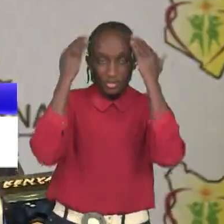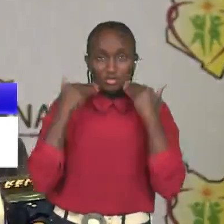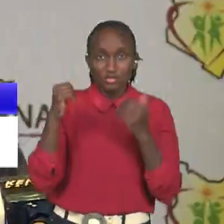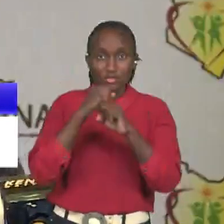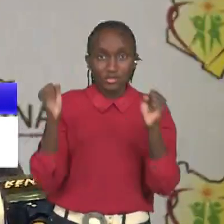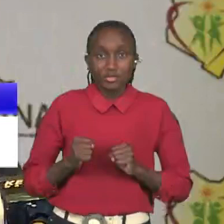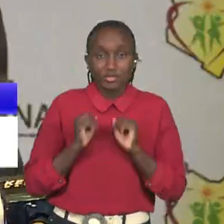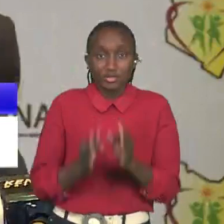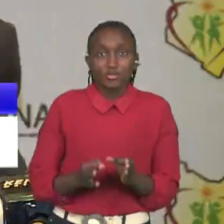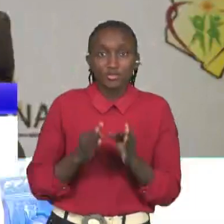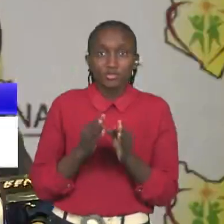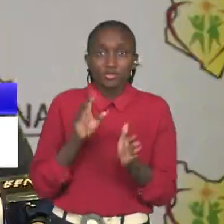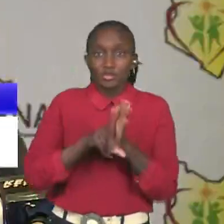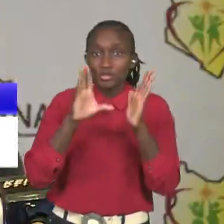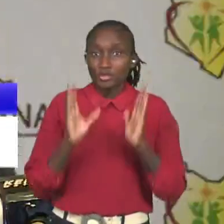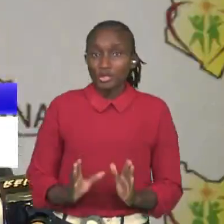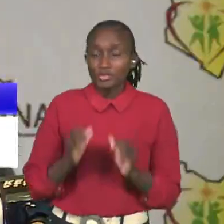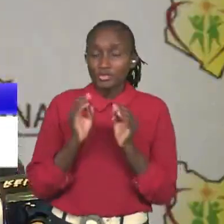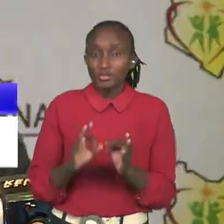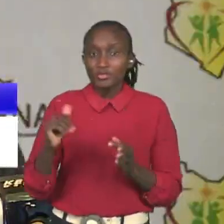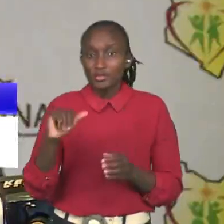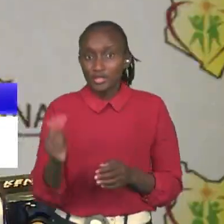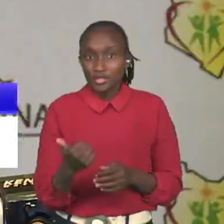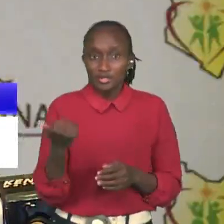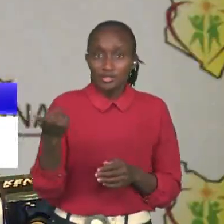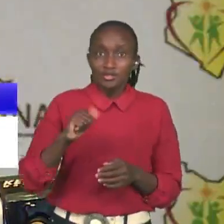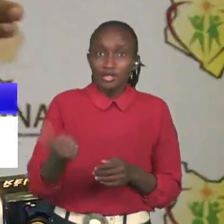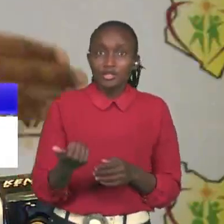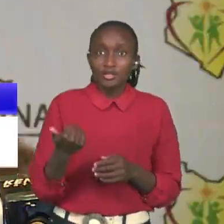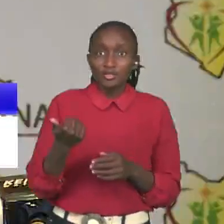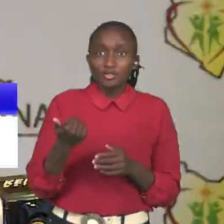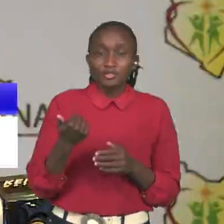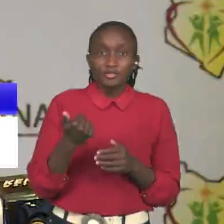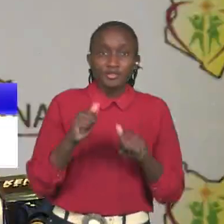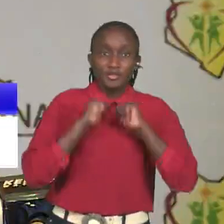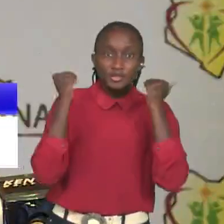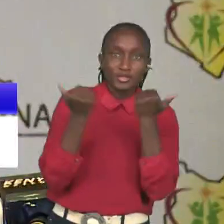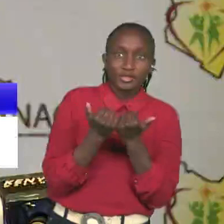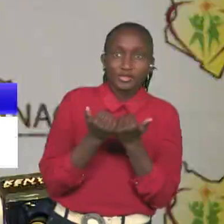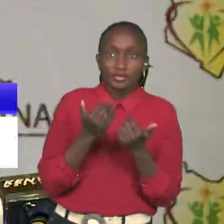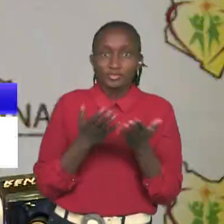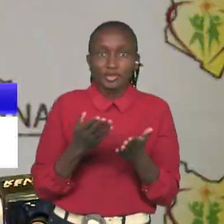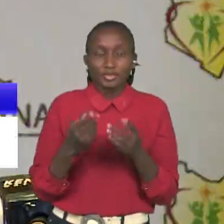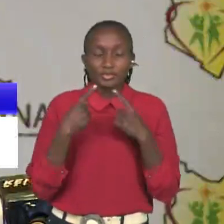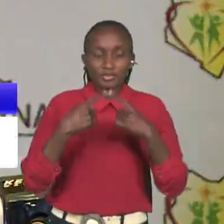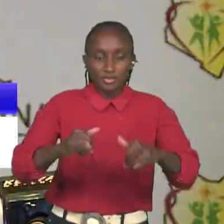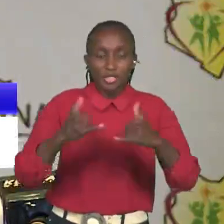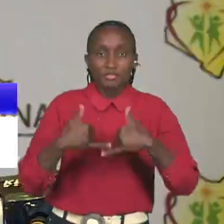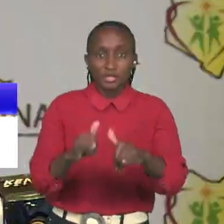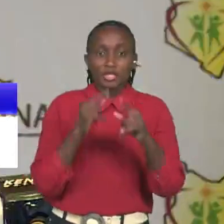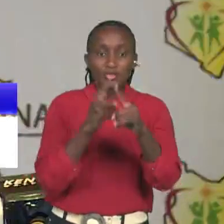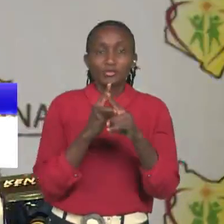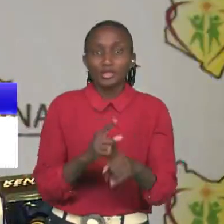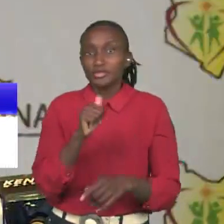the prosecution, if it is any other agency, instead of just only straining, because now maybe the police, we are the soft ones,